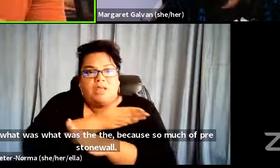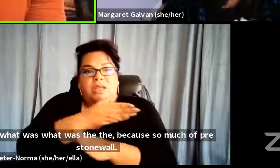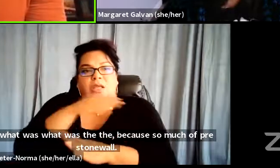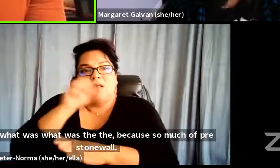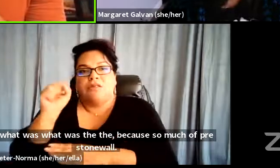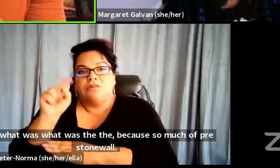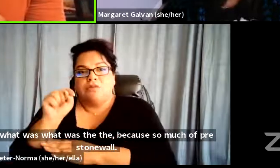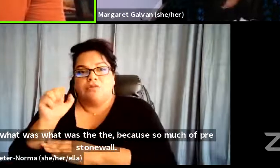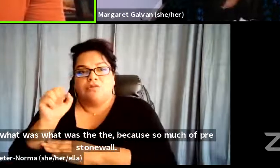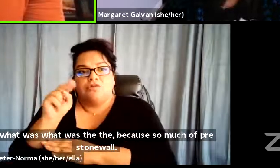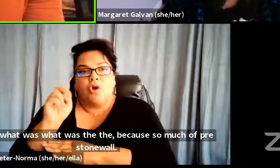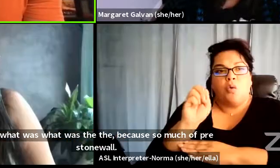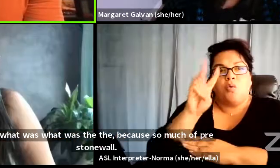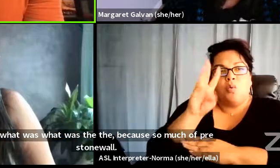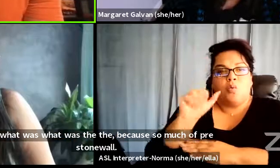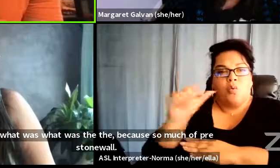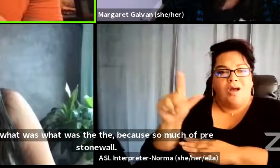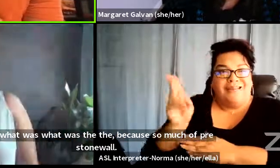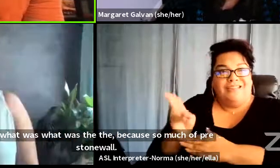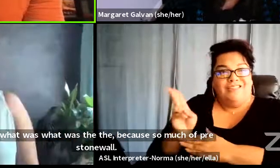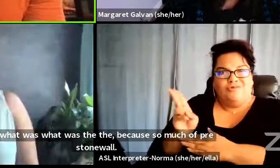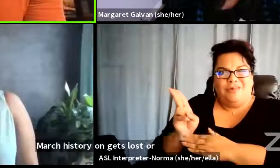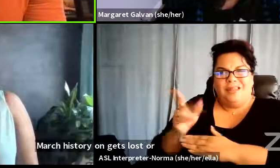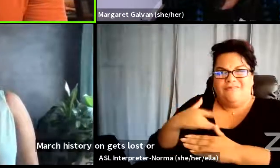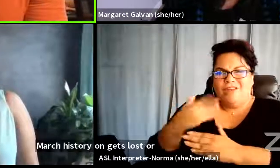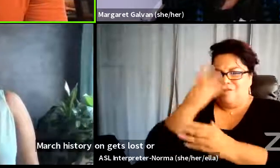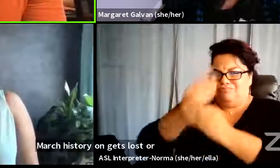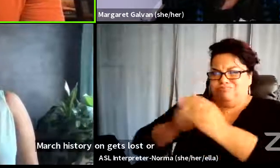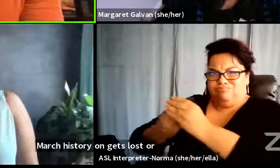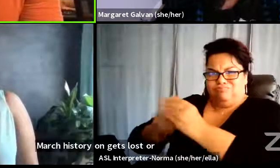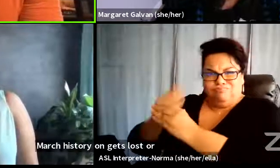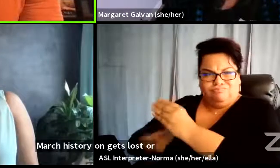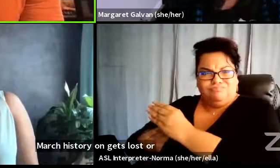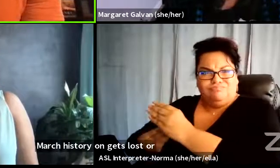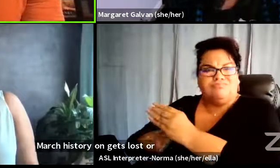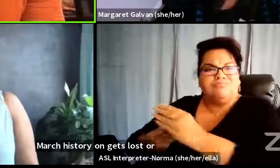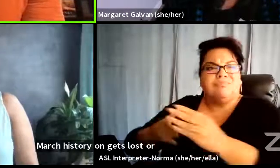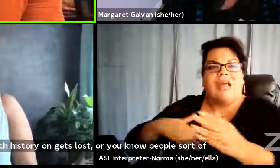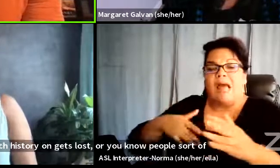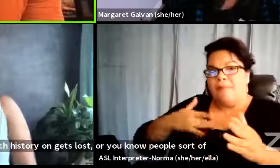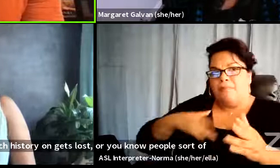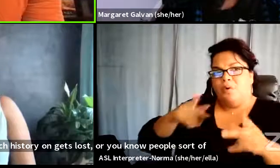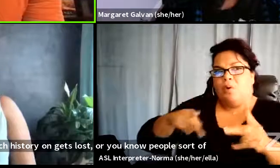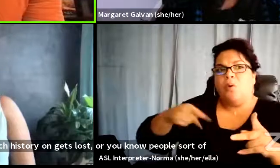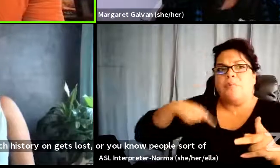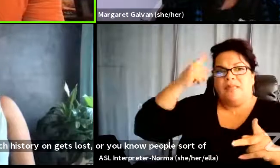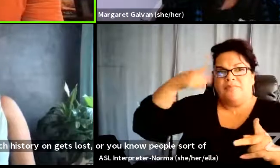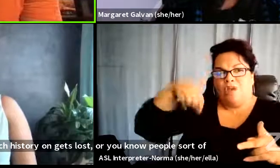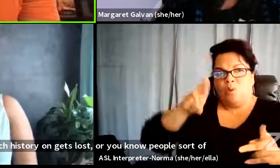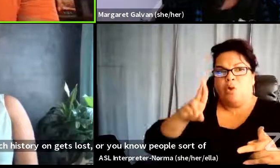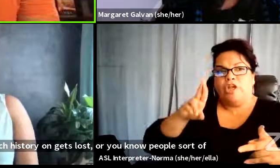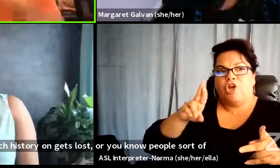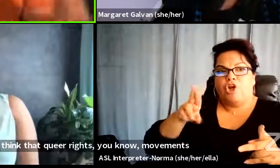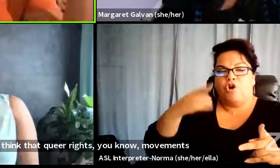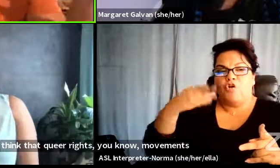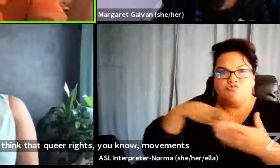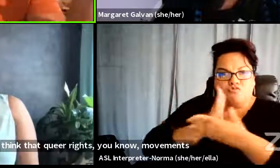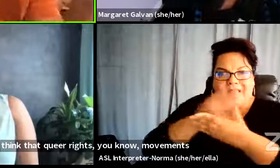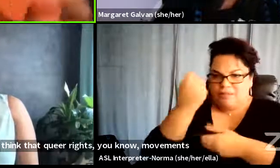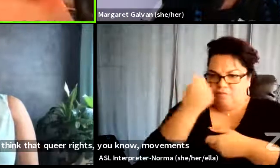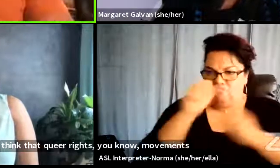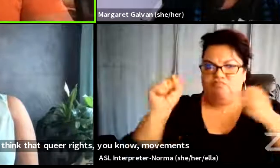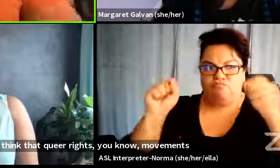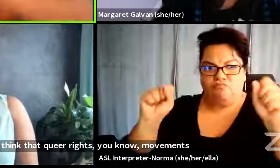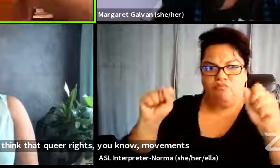um, March history, um, gets lost or, you people sort of think that queer rights, you know, movement began with